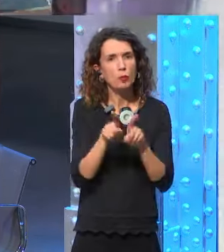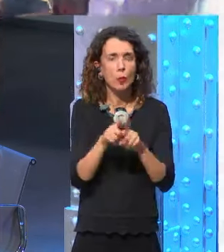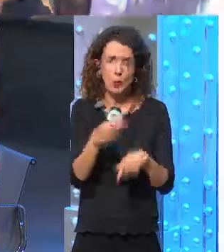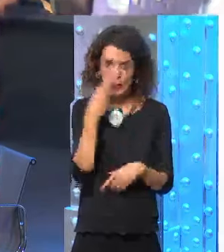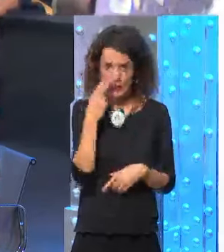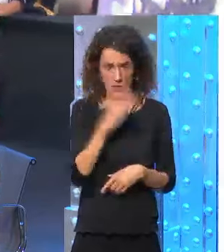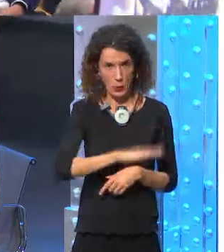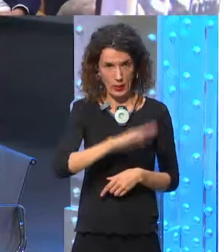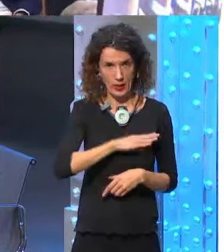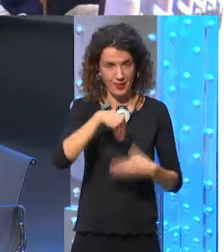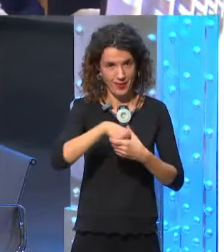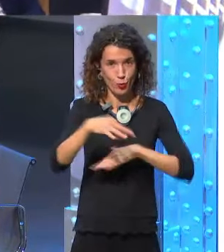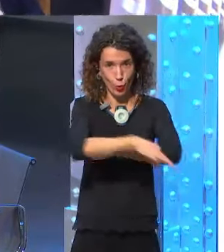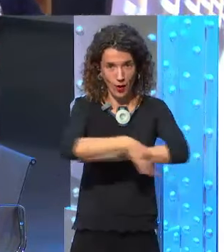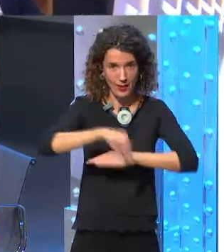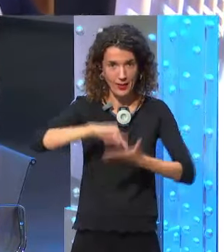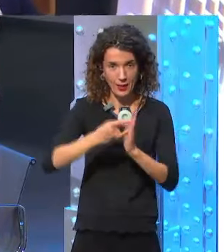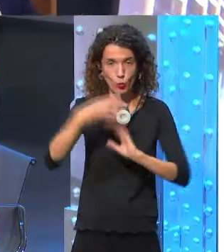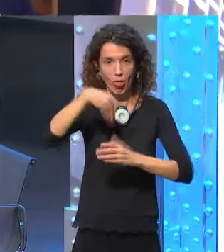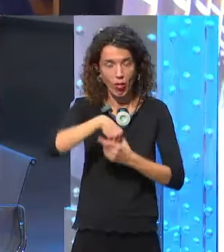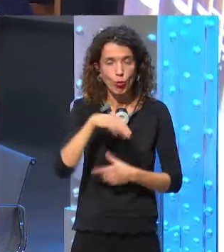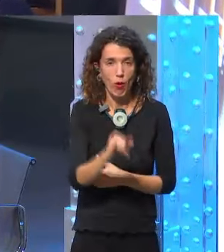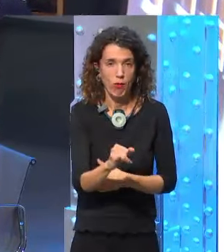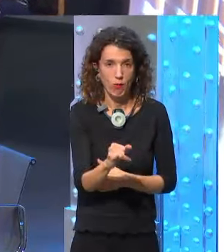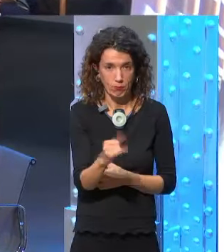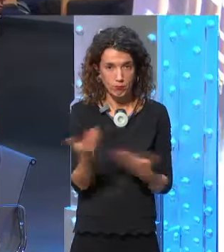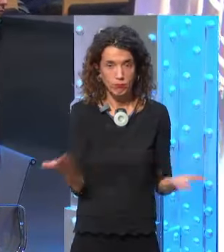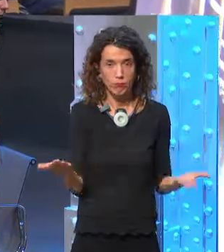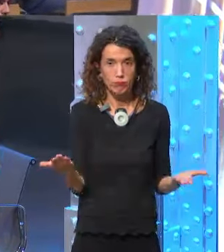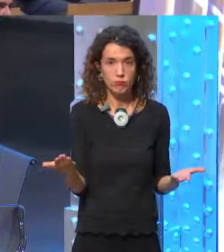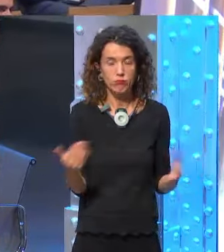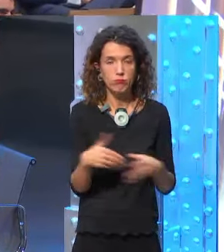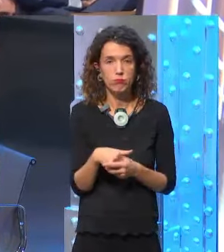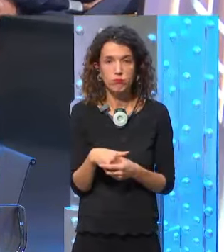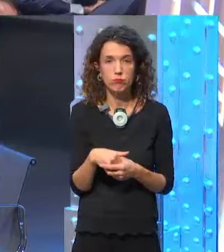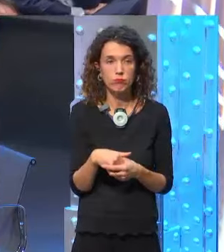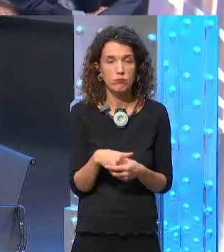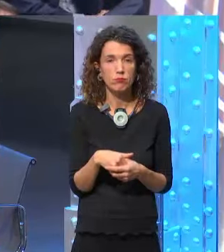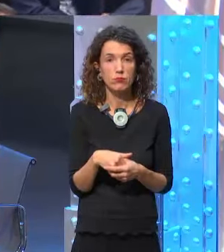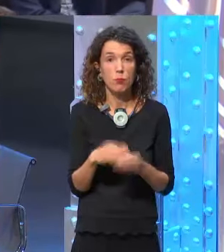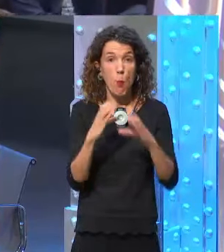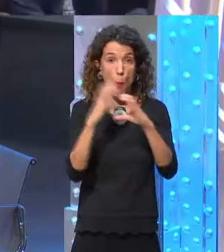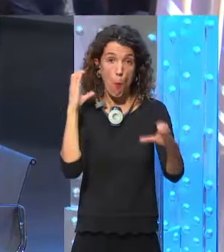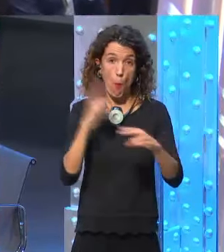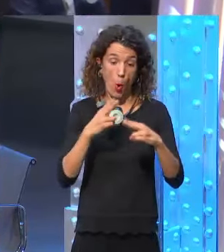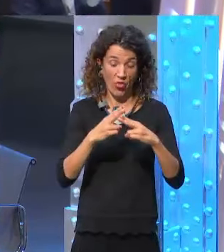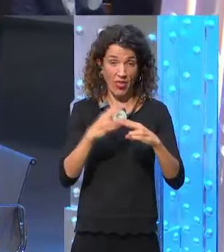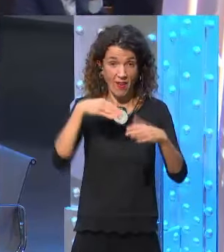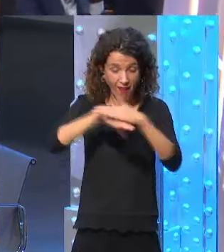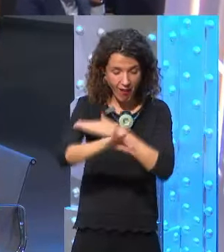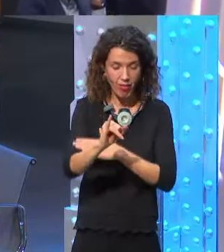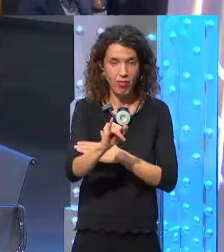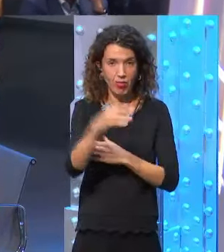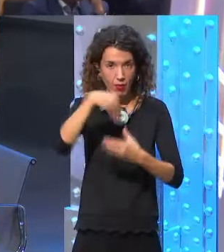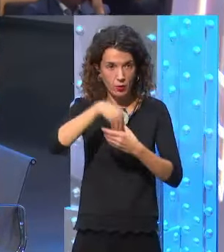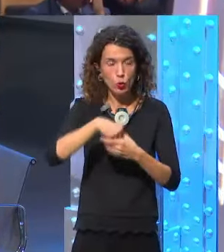inside of this winery. Here we had to be very careful to bring these bricks close together